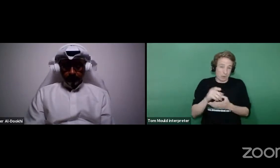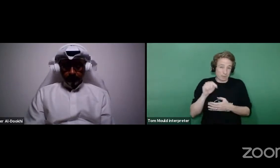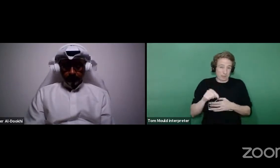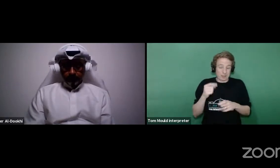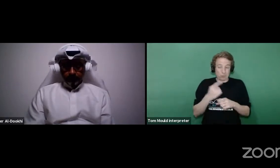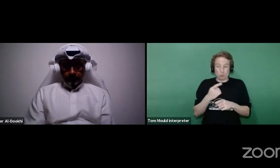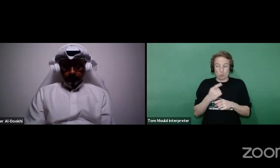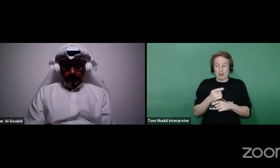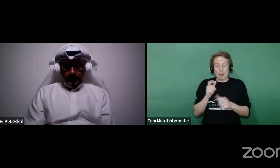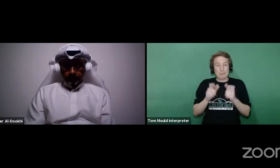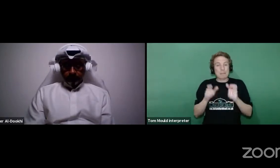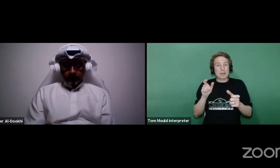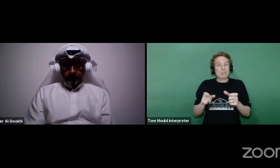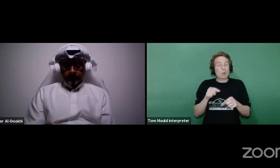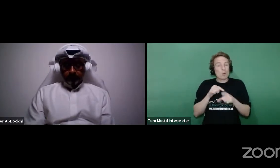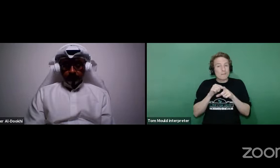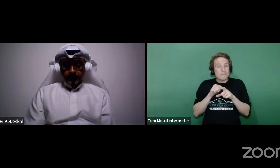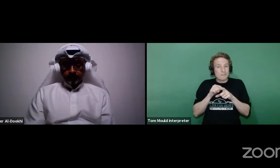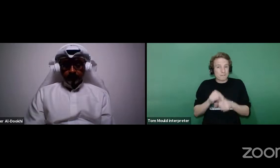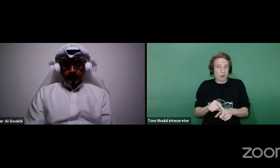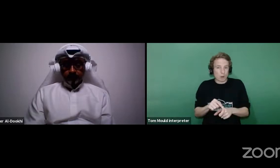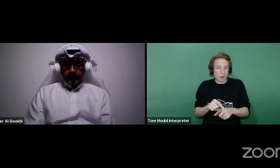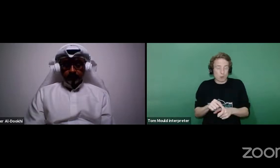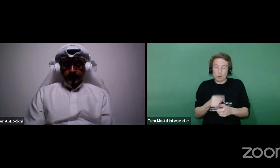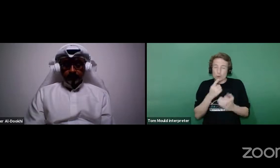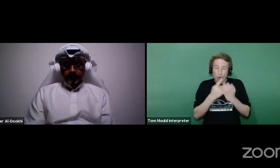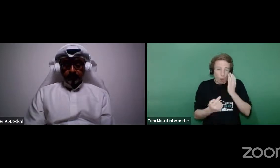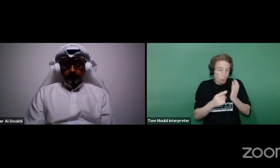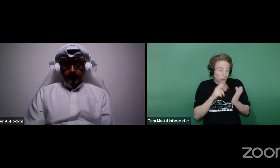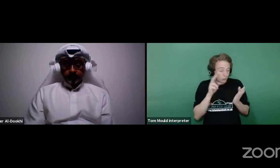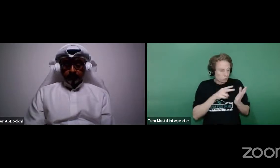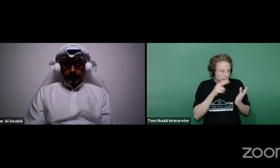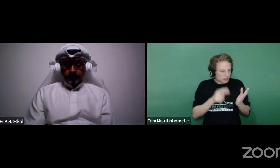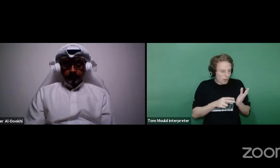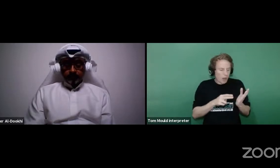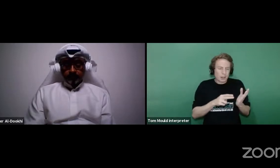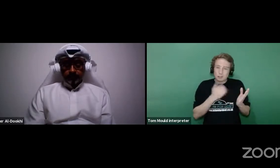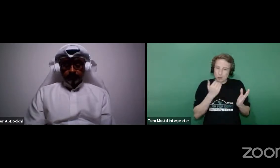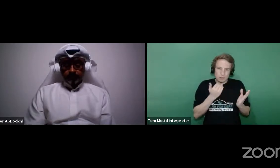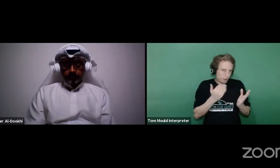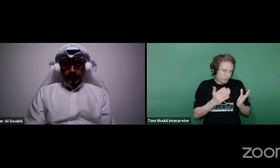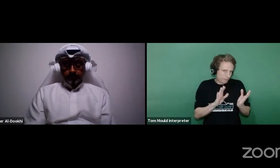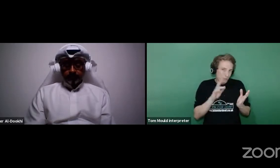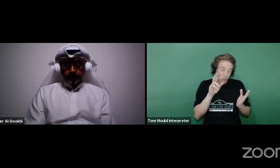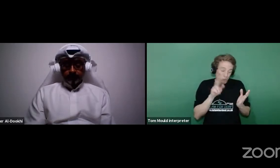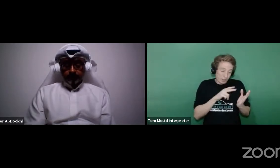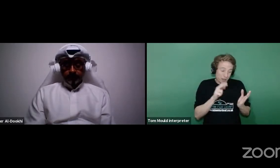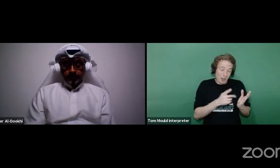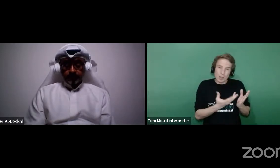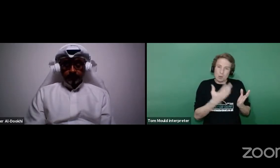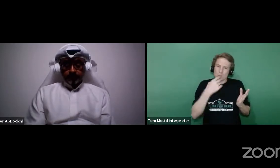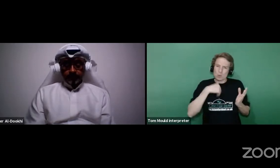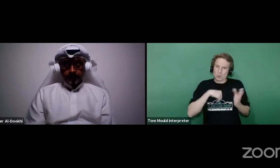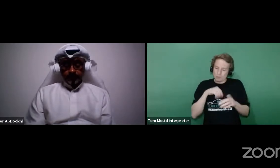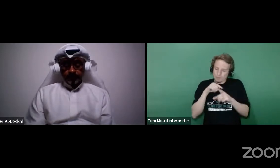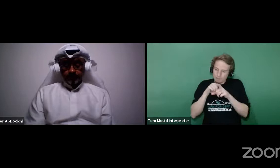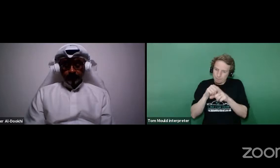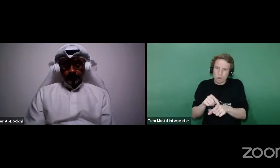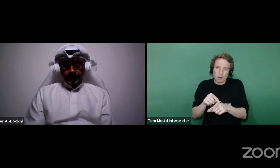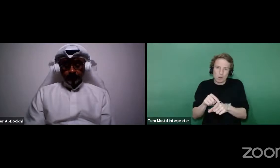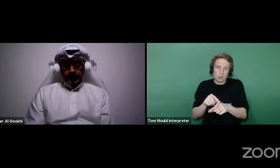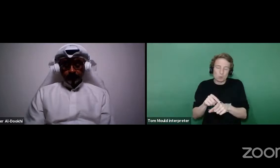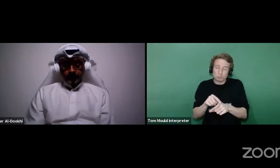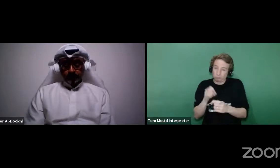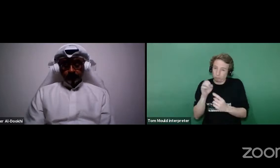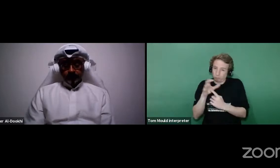it, not simply those who used to recite it. They will be put forward and advanced